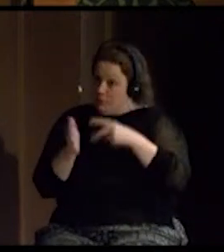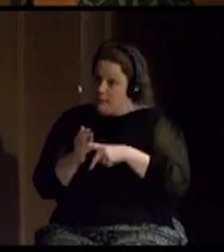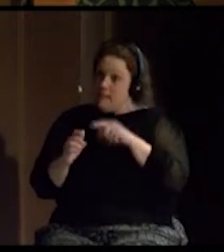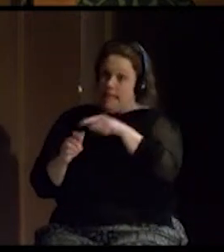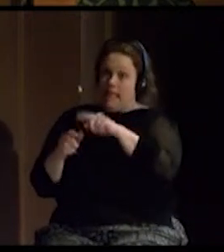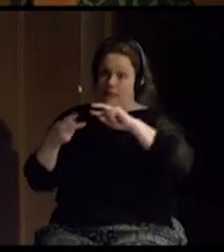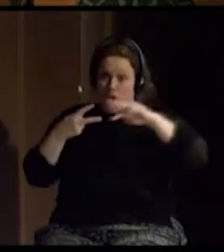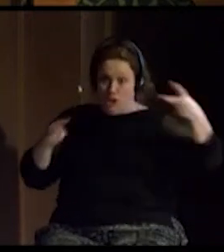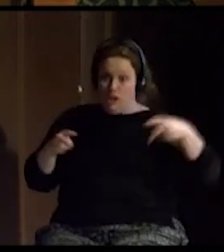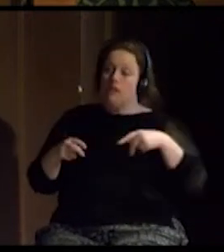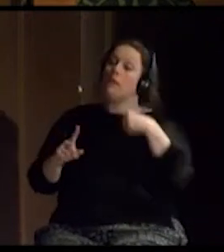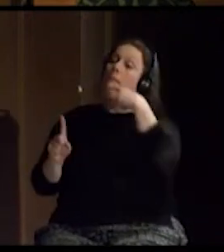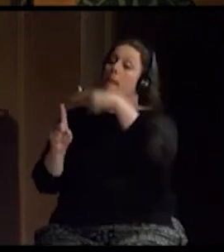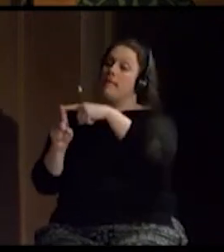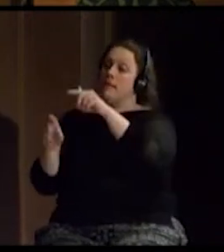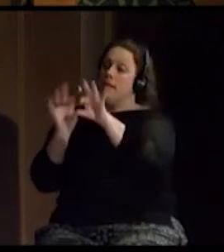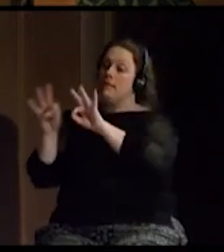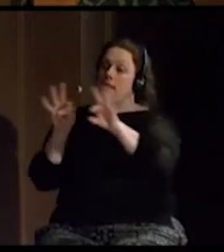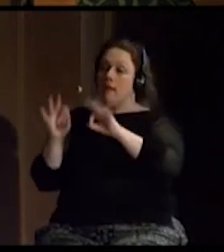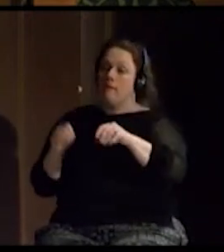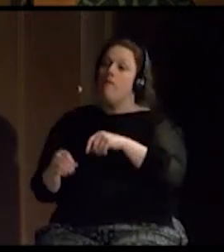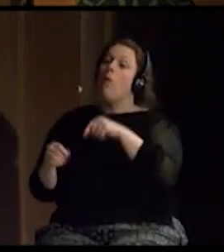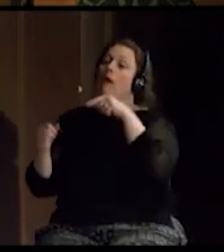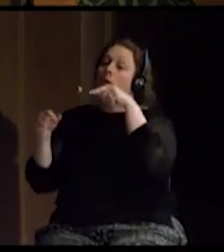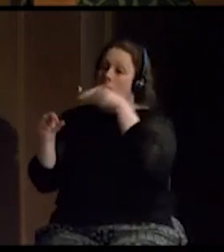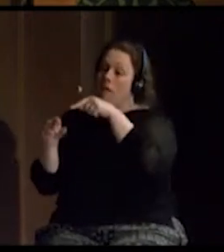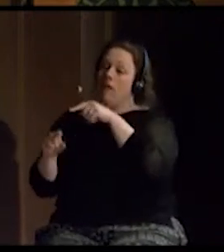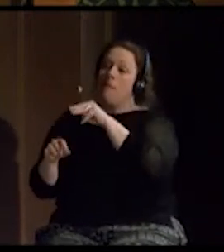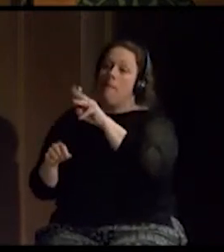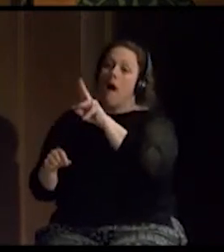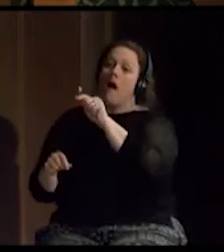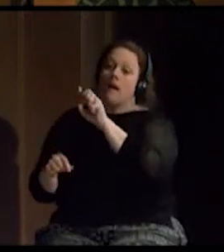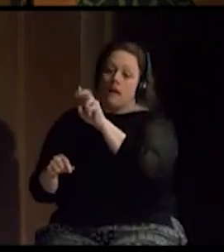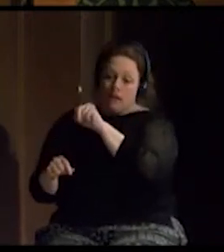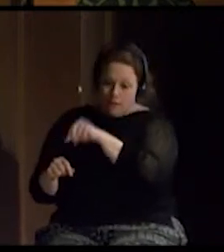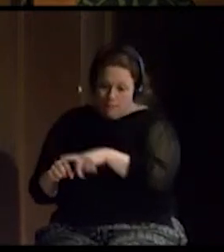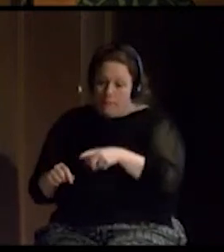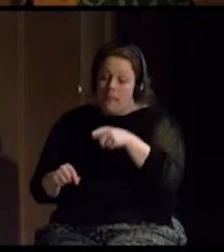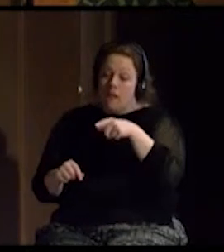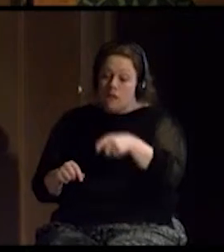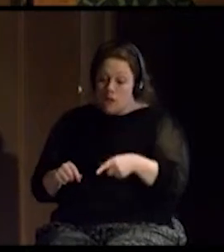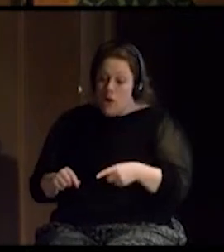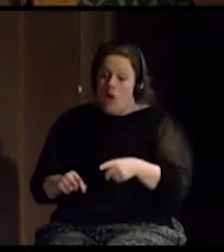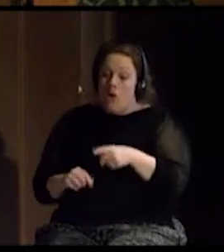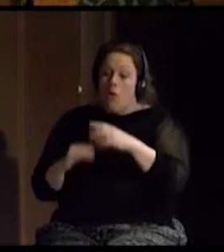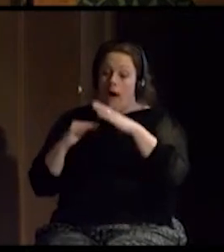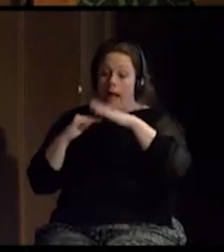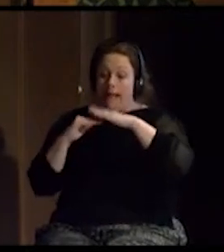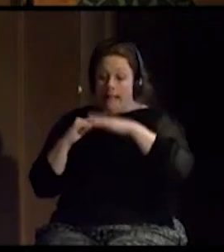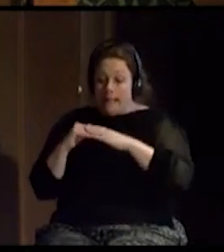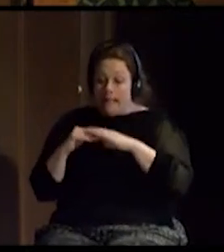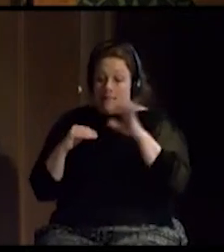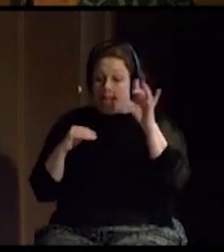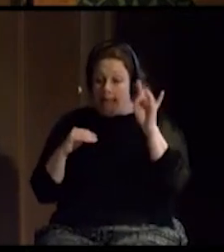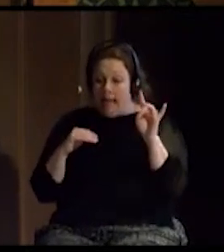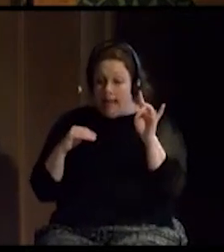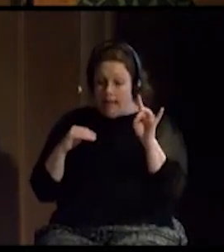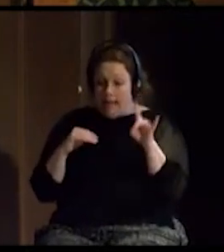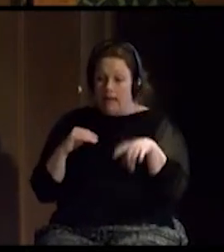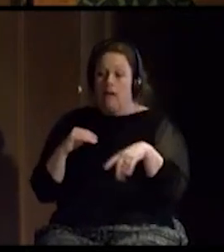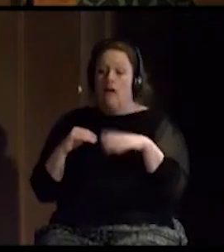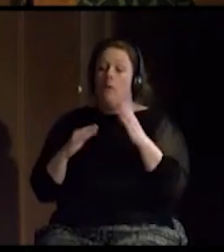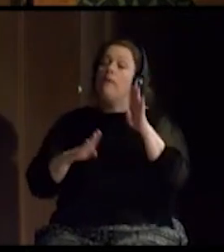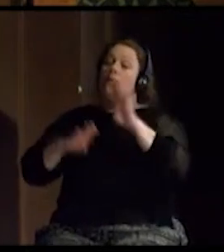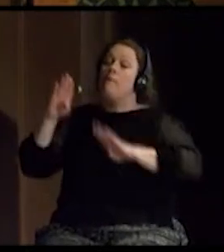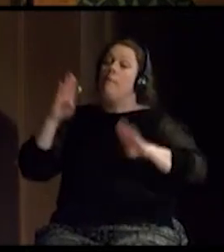mutton. And these genes include at least 28 that are associated with biological process linked with hair